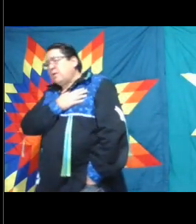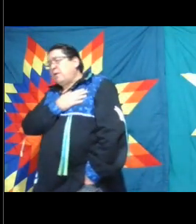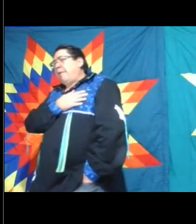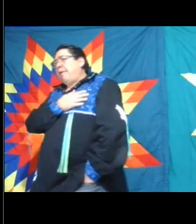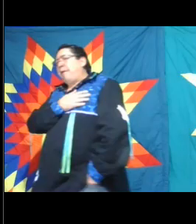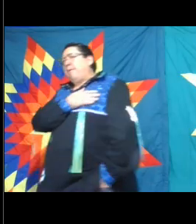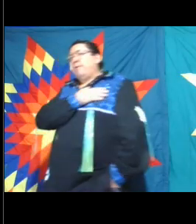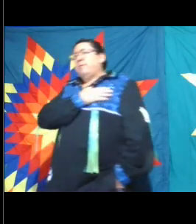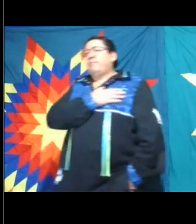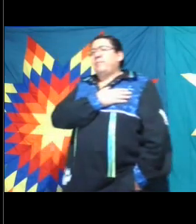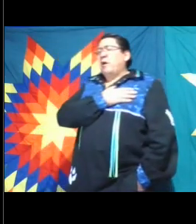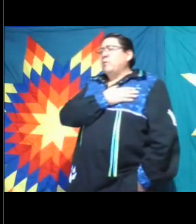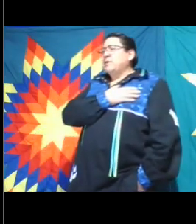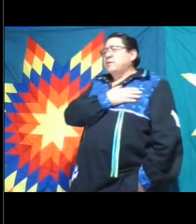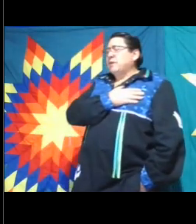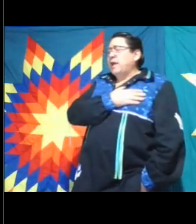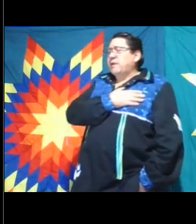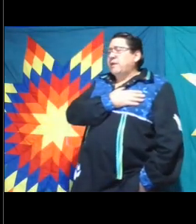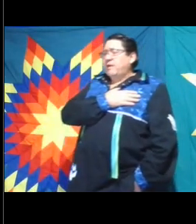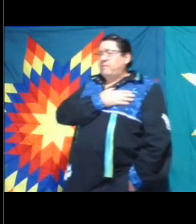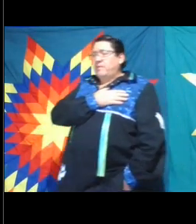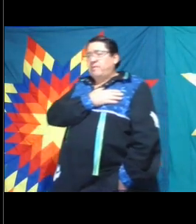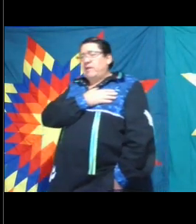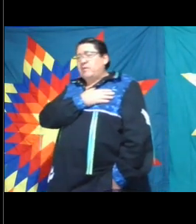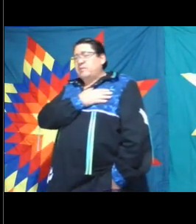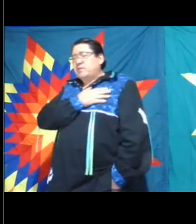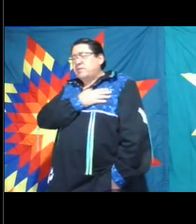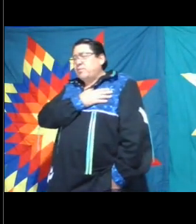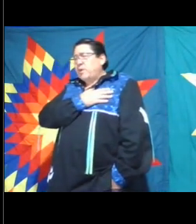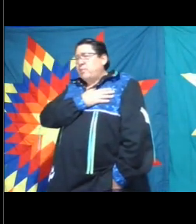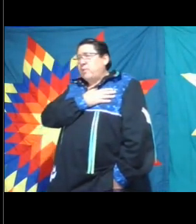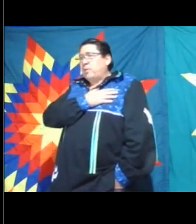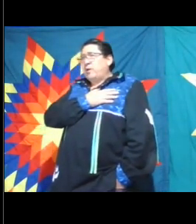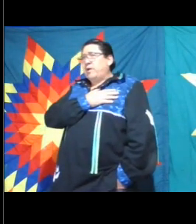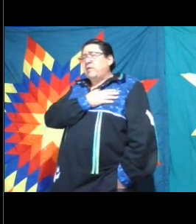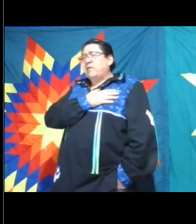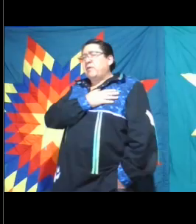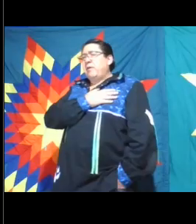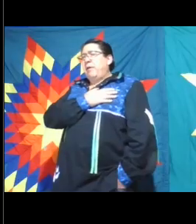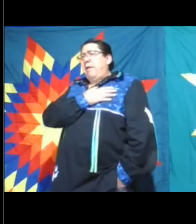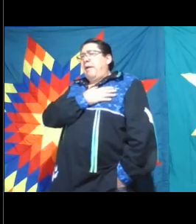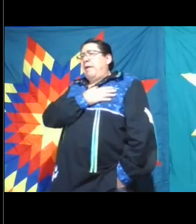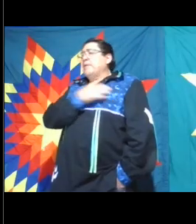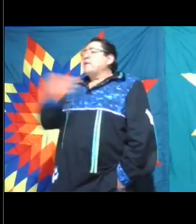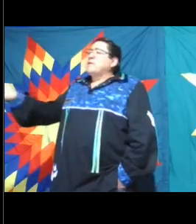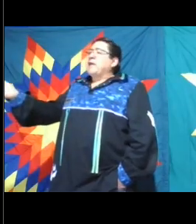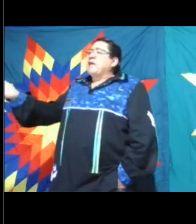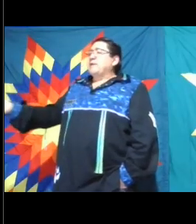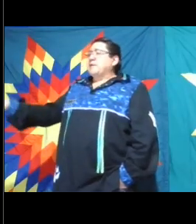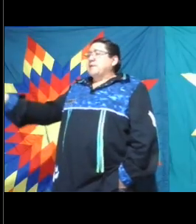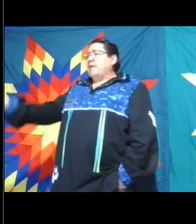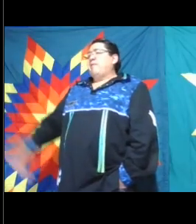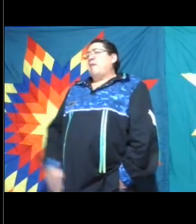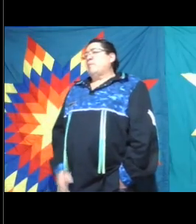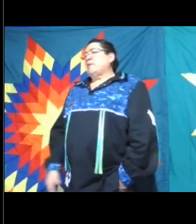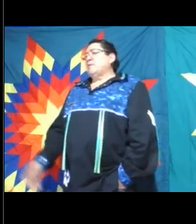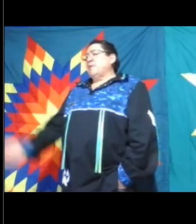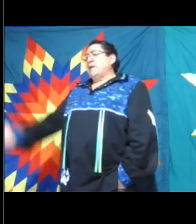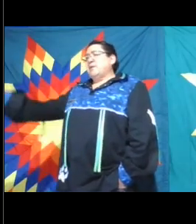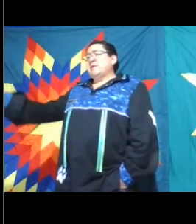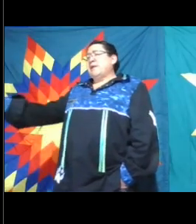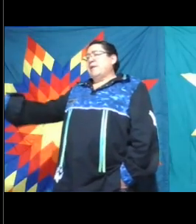relation. Always glad to have a fellow Chiushpai member here. That's the extended